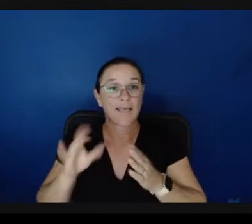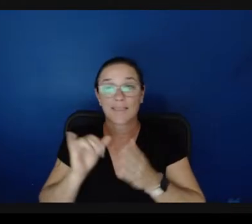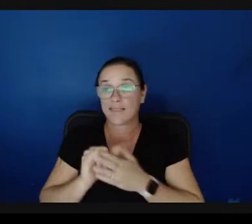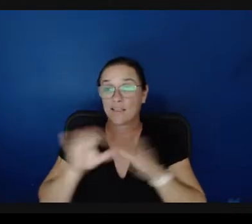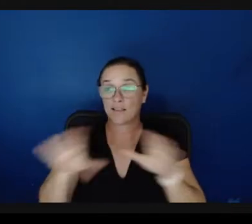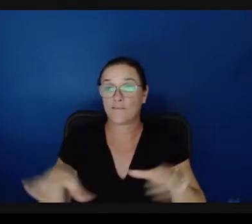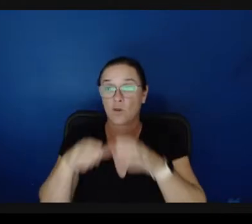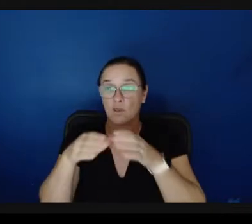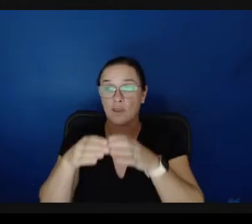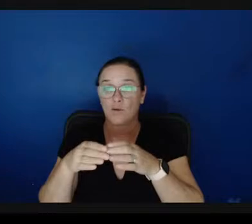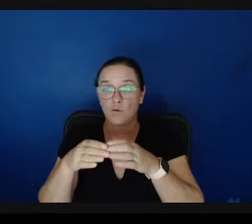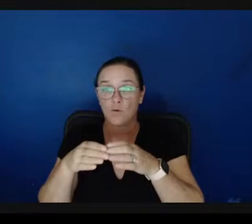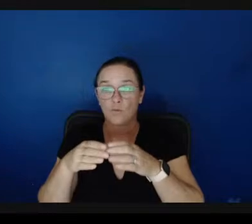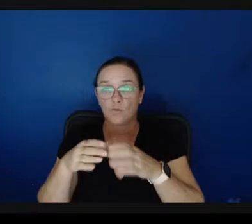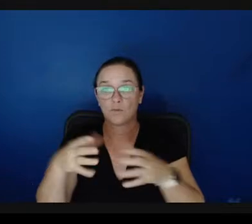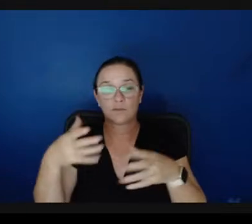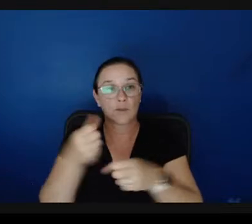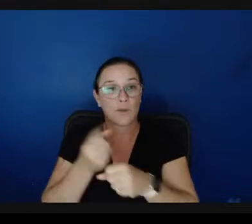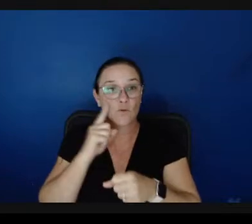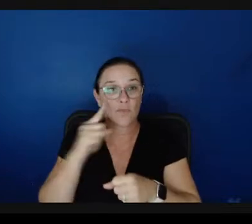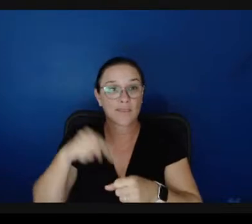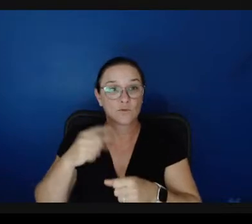this week.